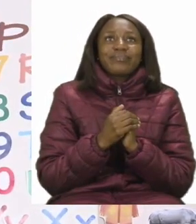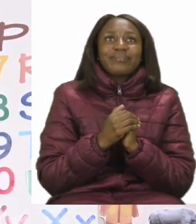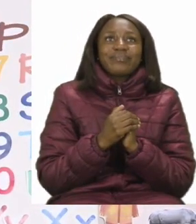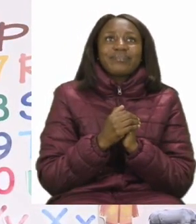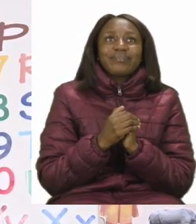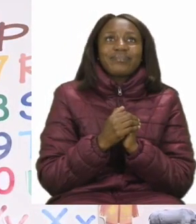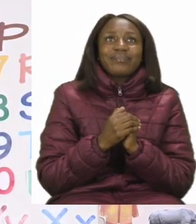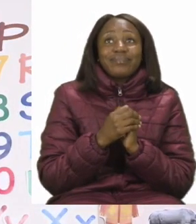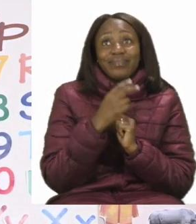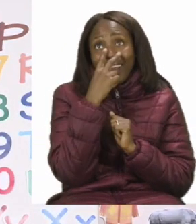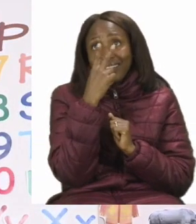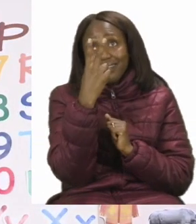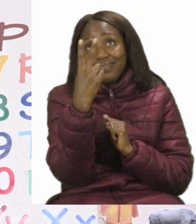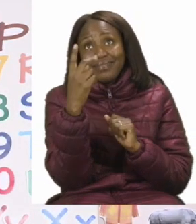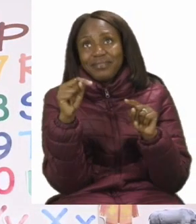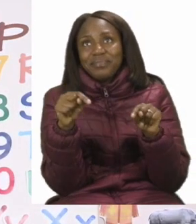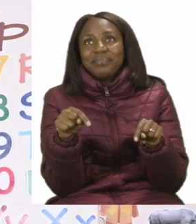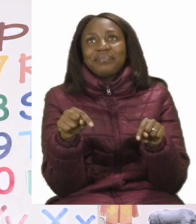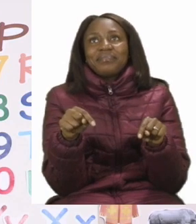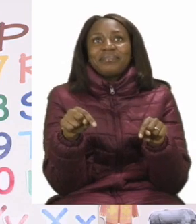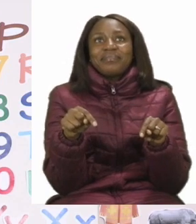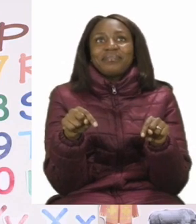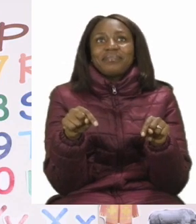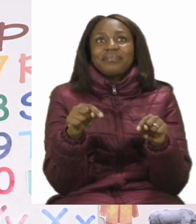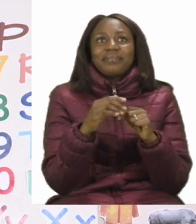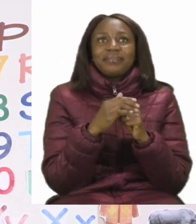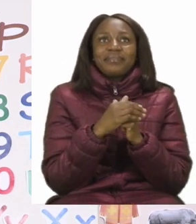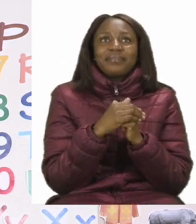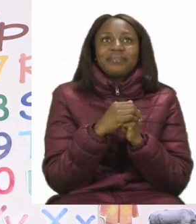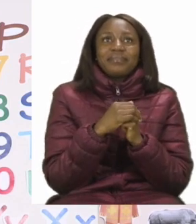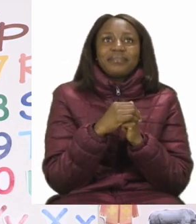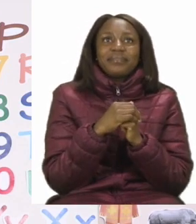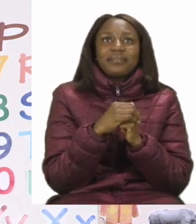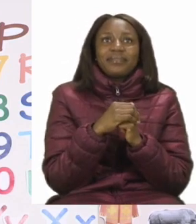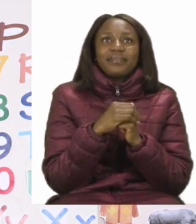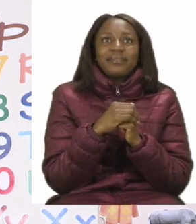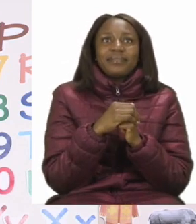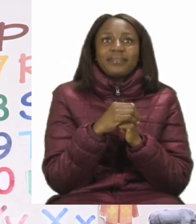I will see you shortly after this ad break.